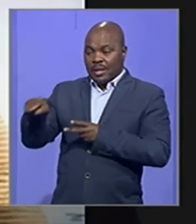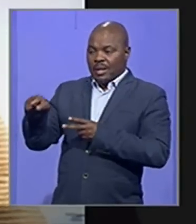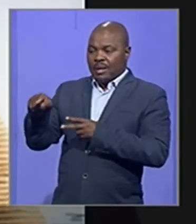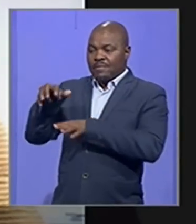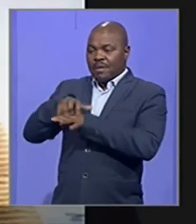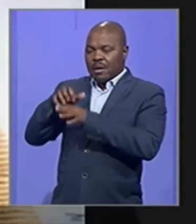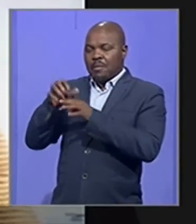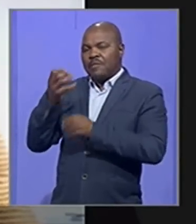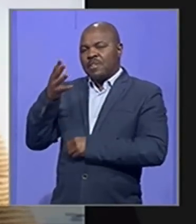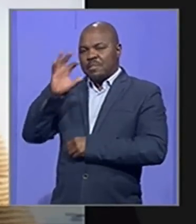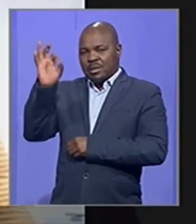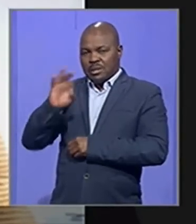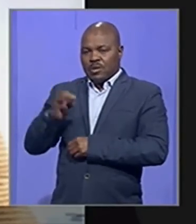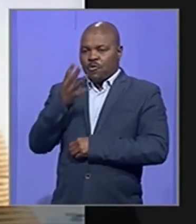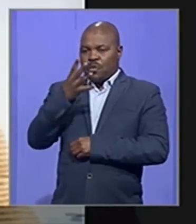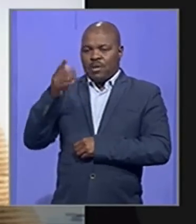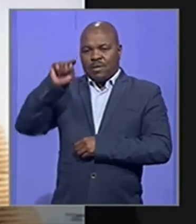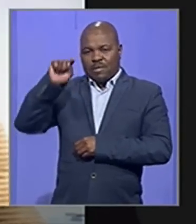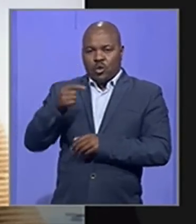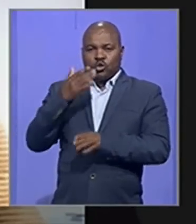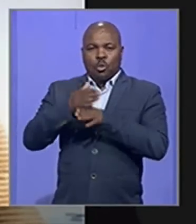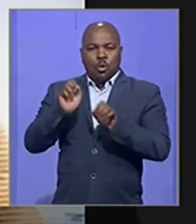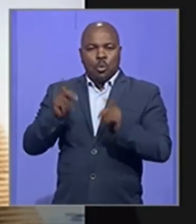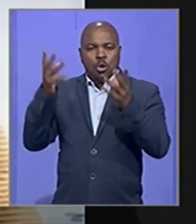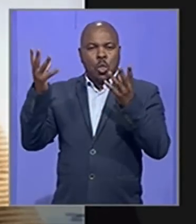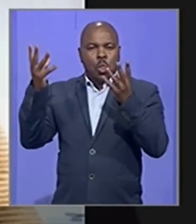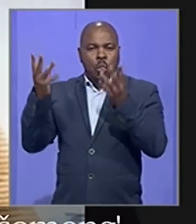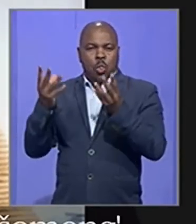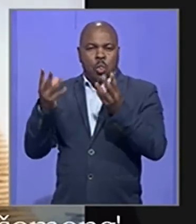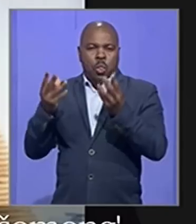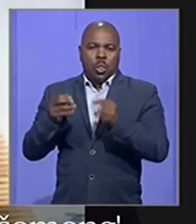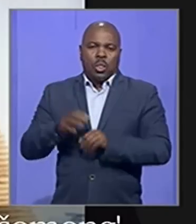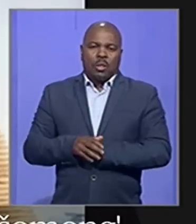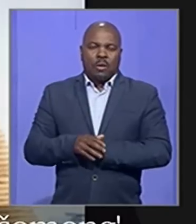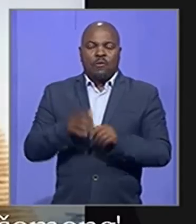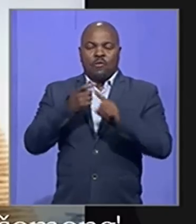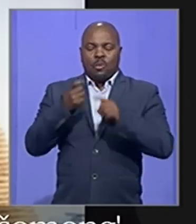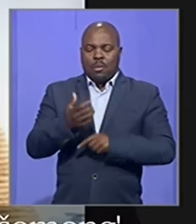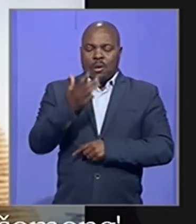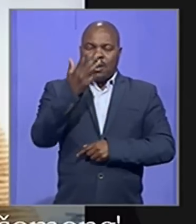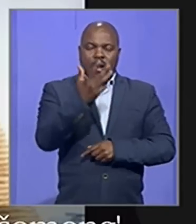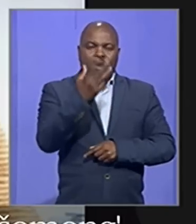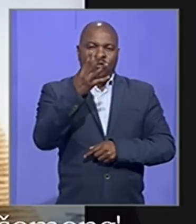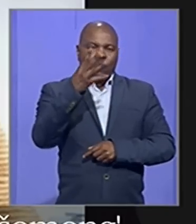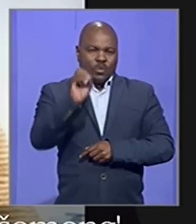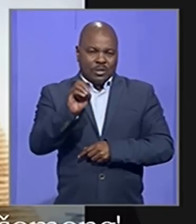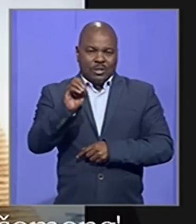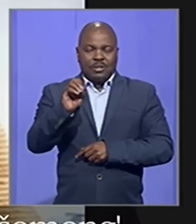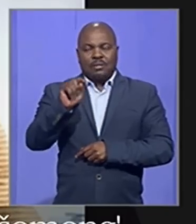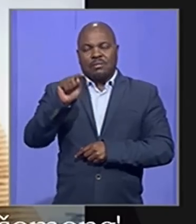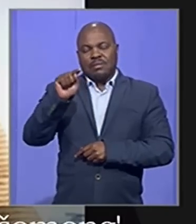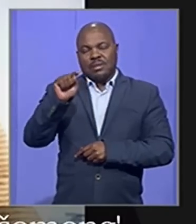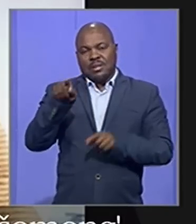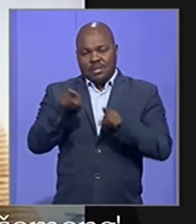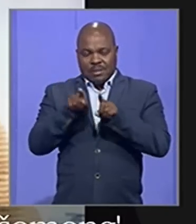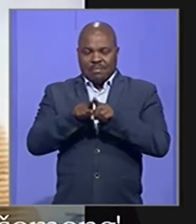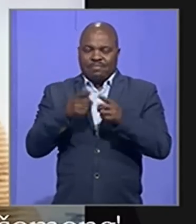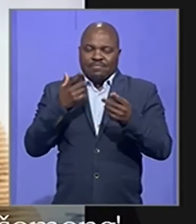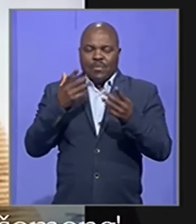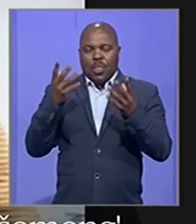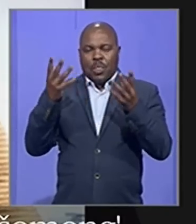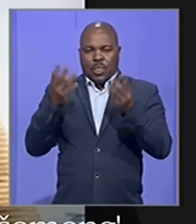or around 45,000 jobs that have been lost from the 940 that we had from the previous